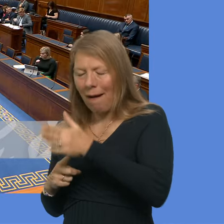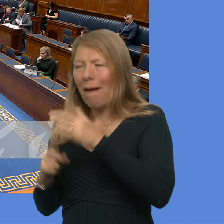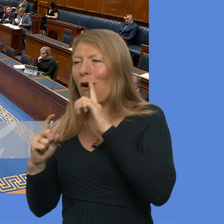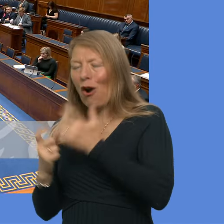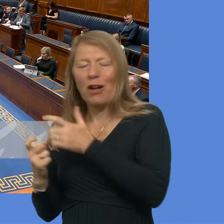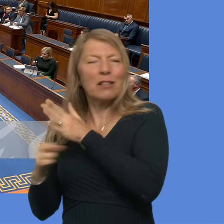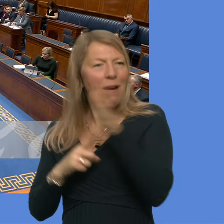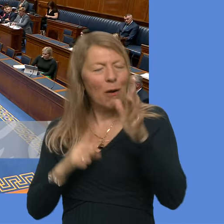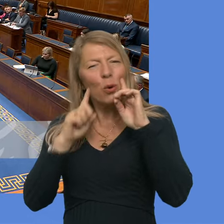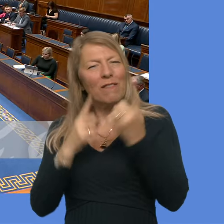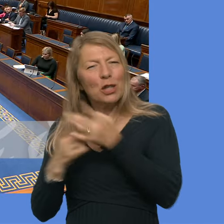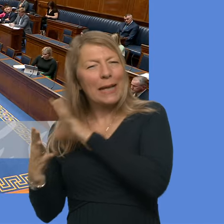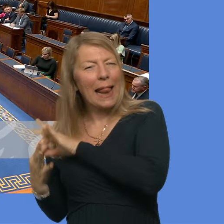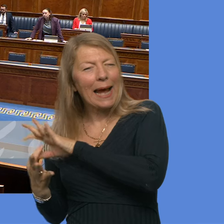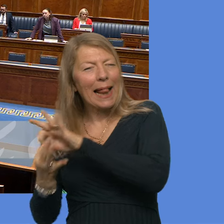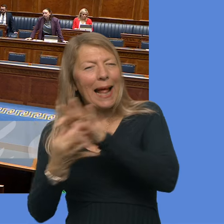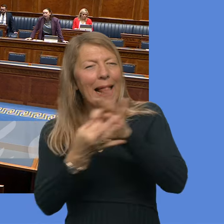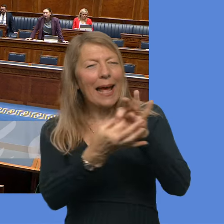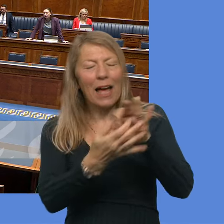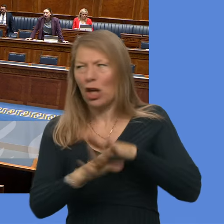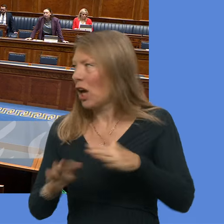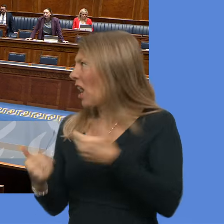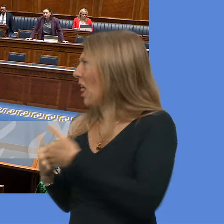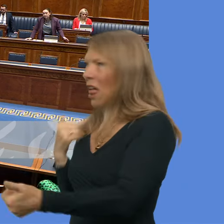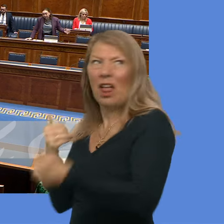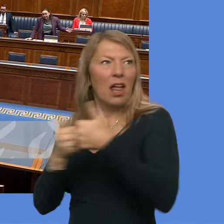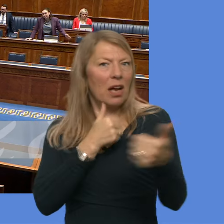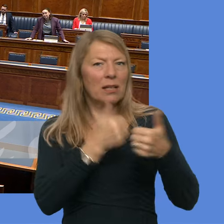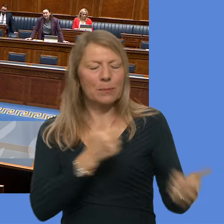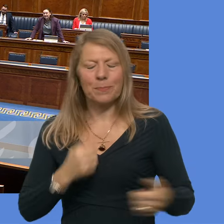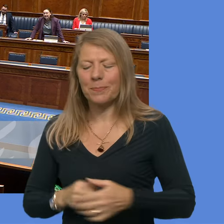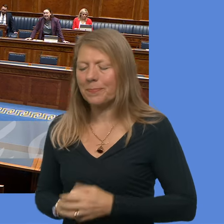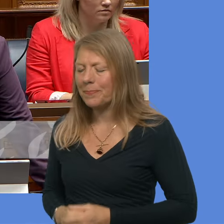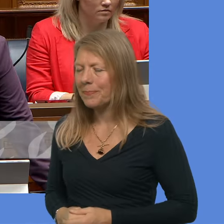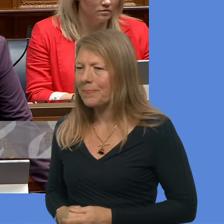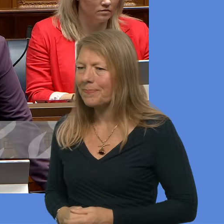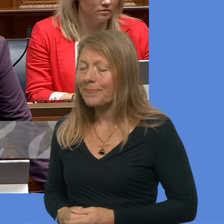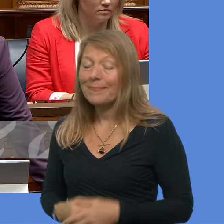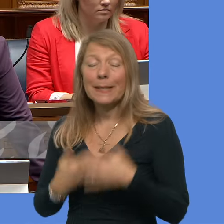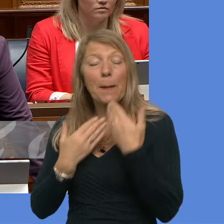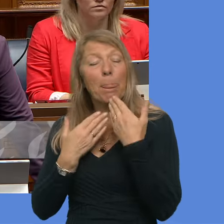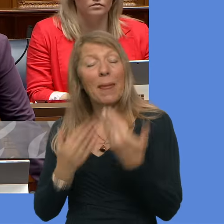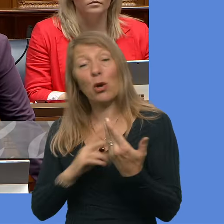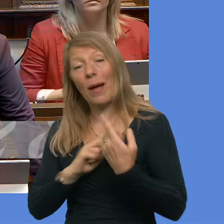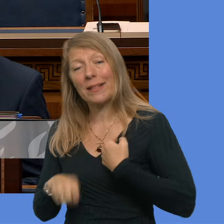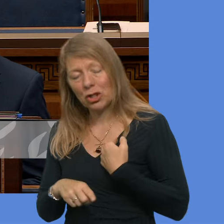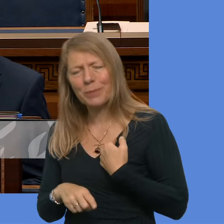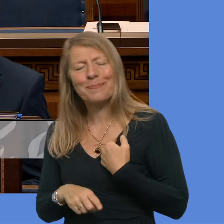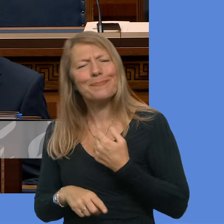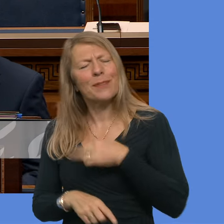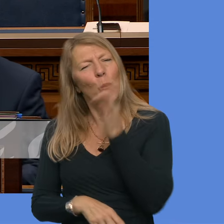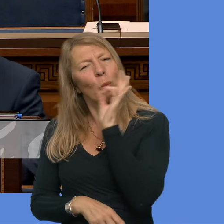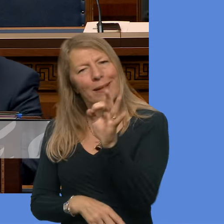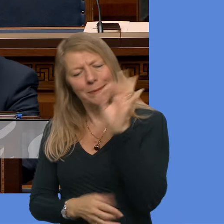Thank you, and I thank the Minister for his answers so far. It is in relation to BT as well, and I would like to question just